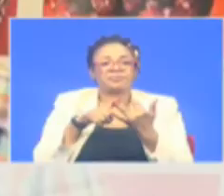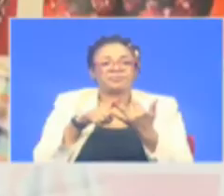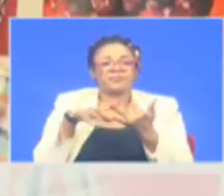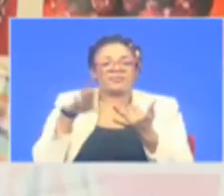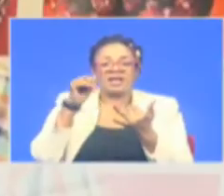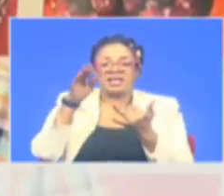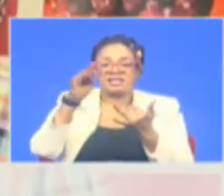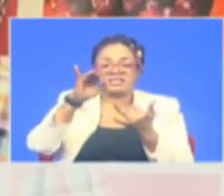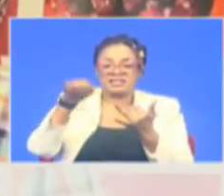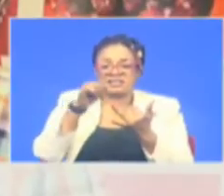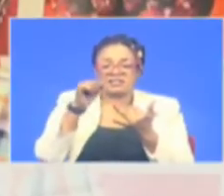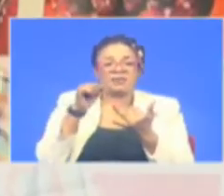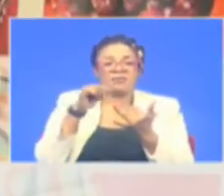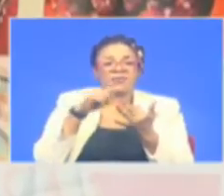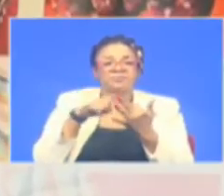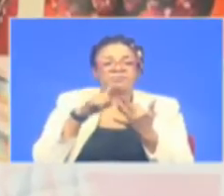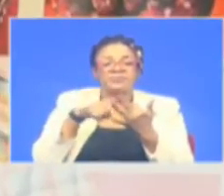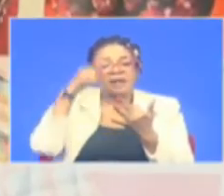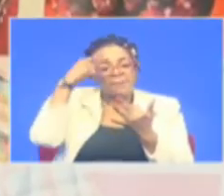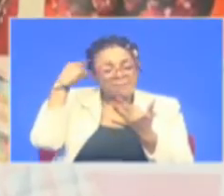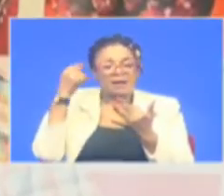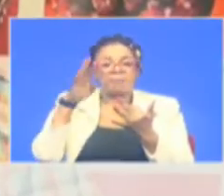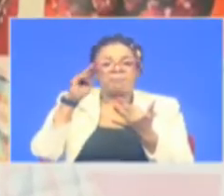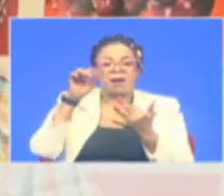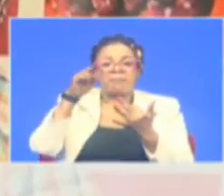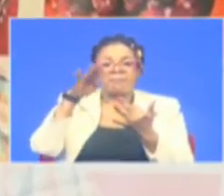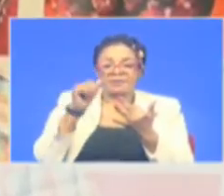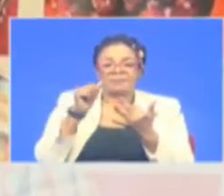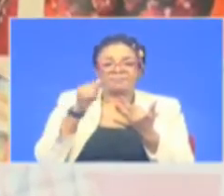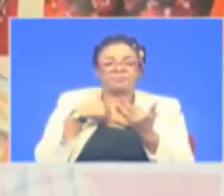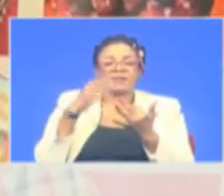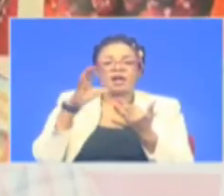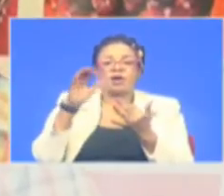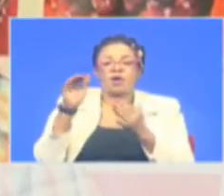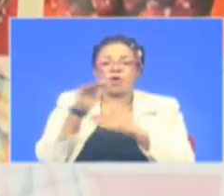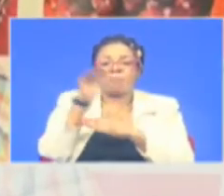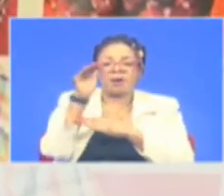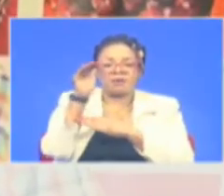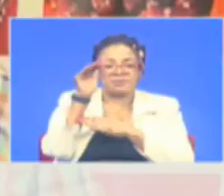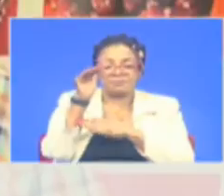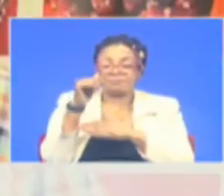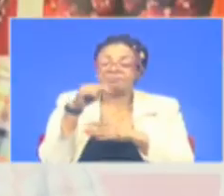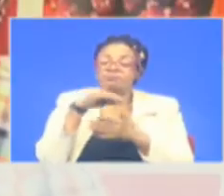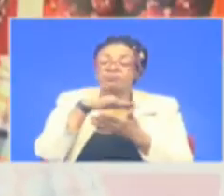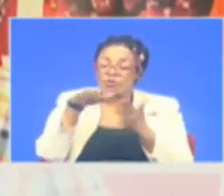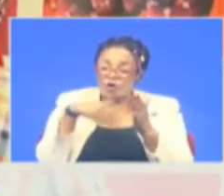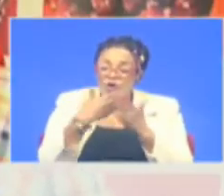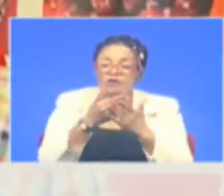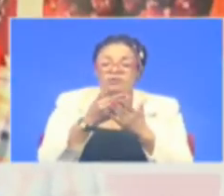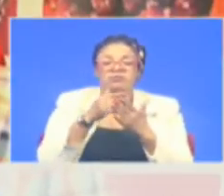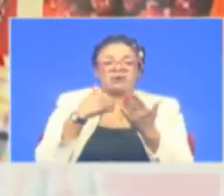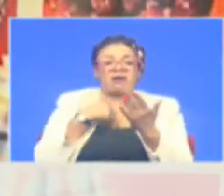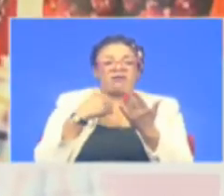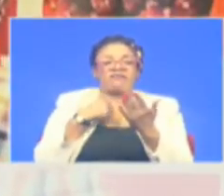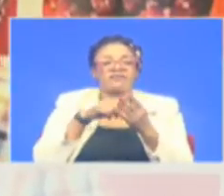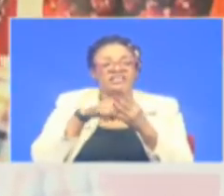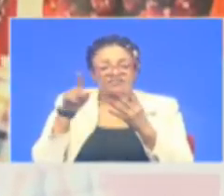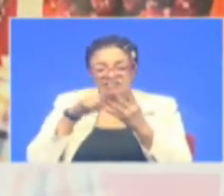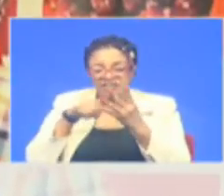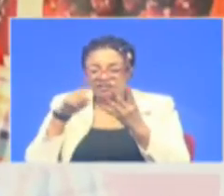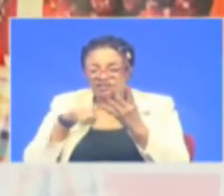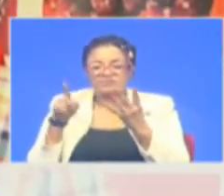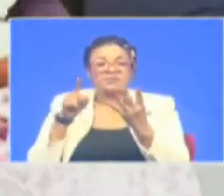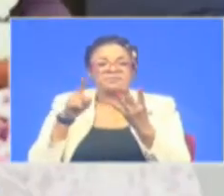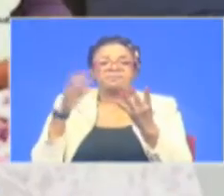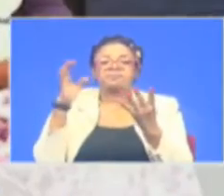species. We have the black mamba and the cobras. So they all present with different